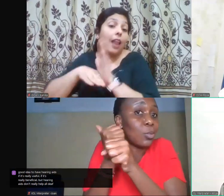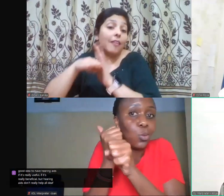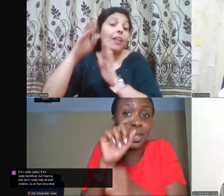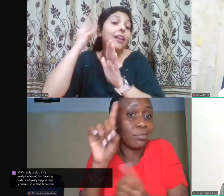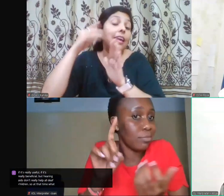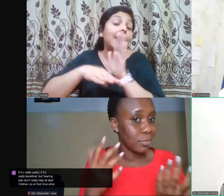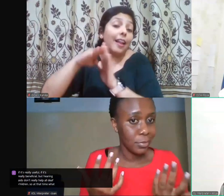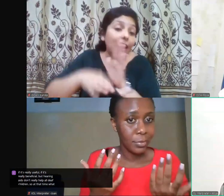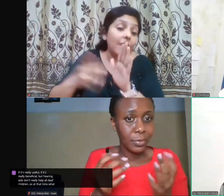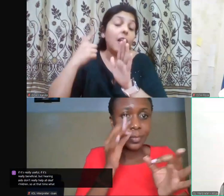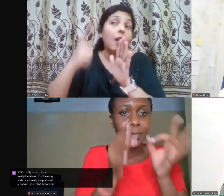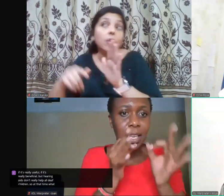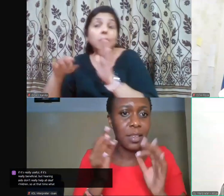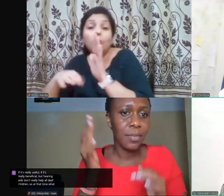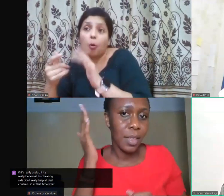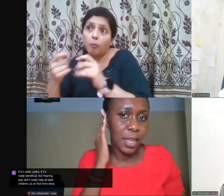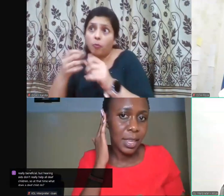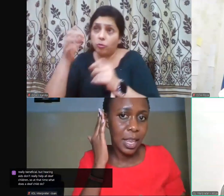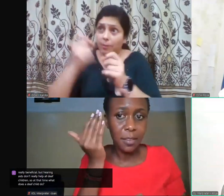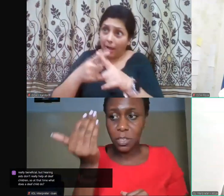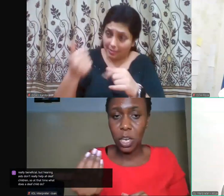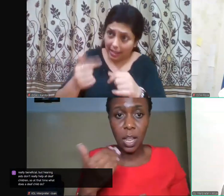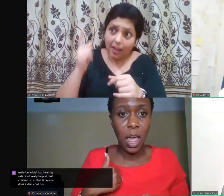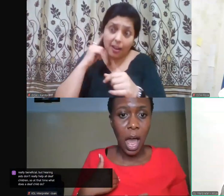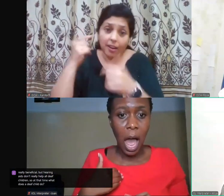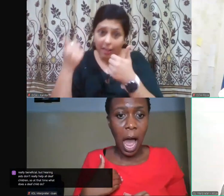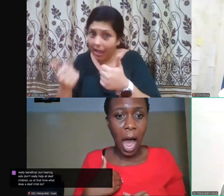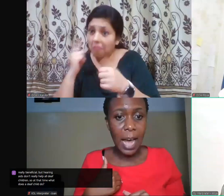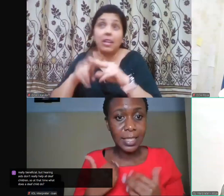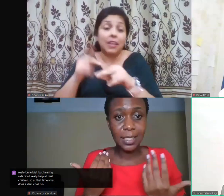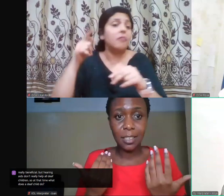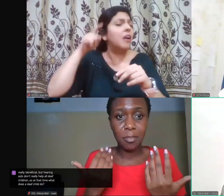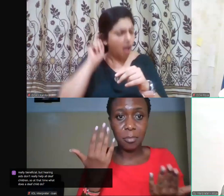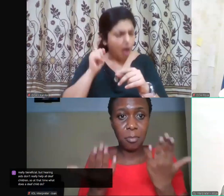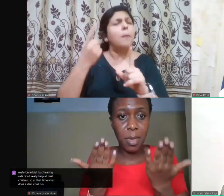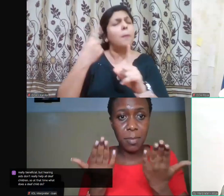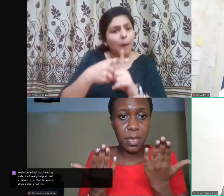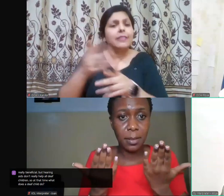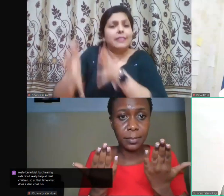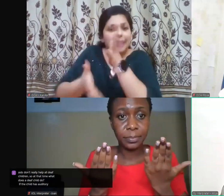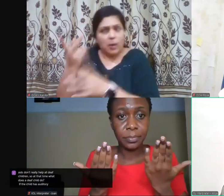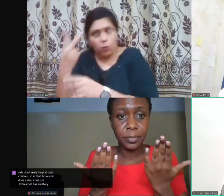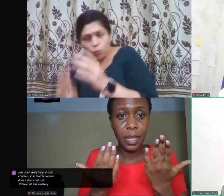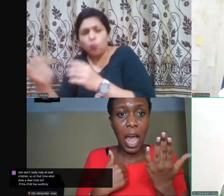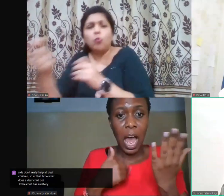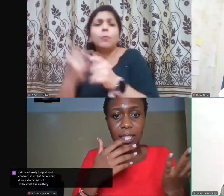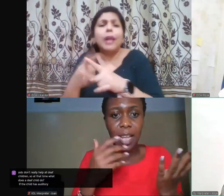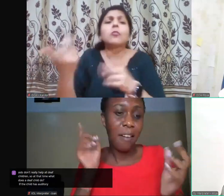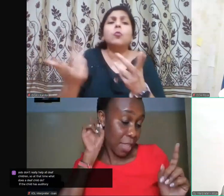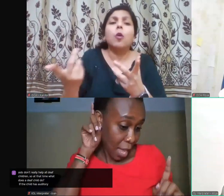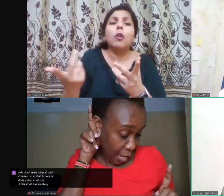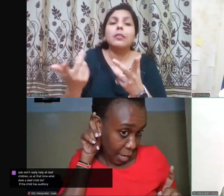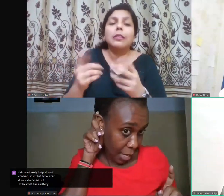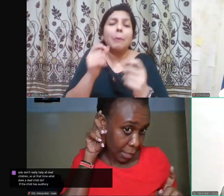If the child has auditory input, if the child does benefit through, the hearing aid or other